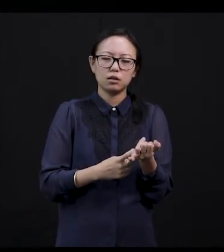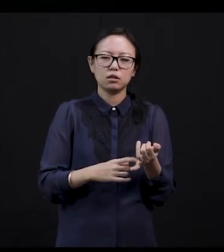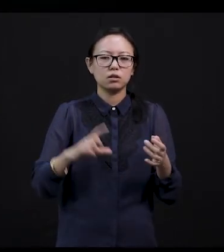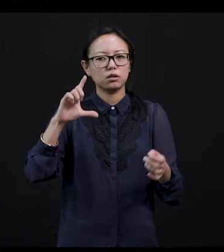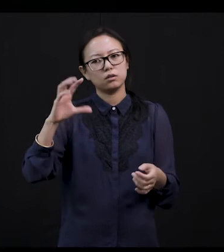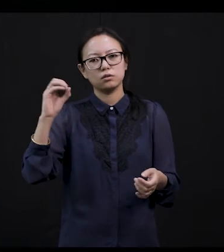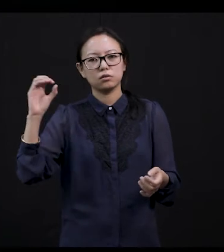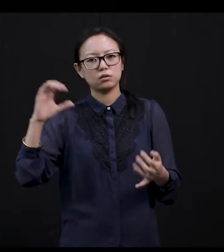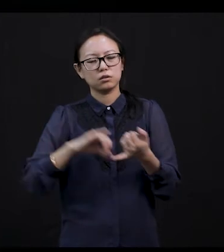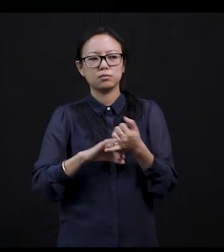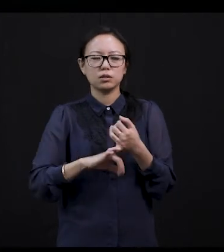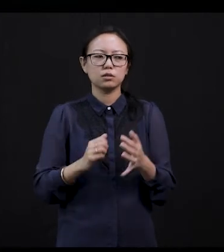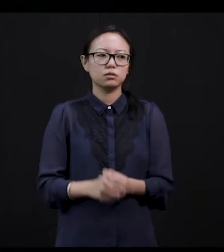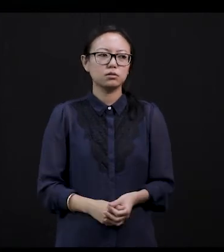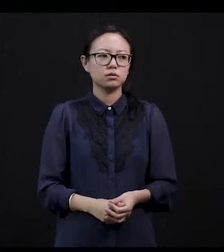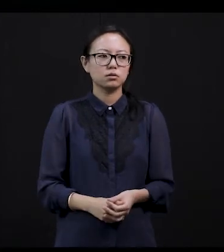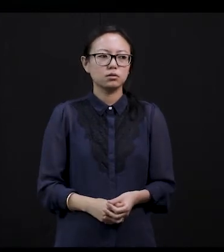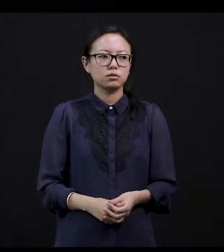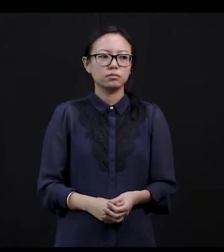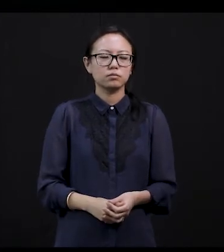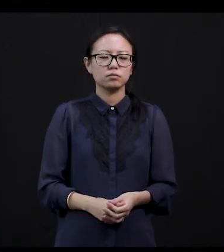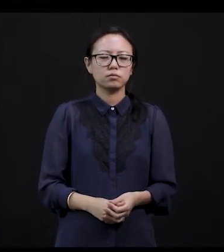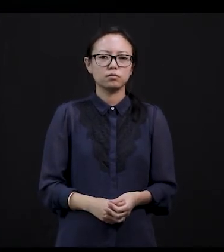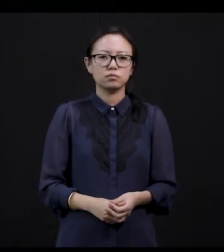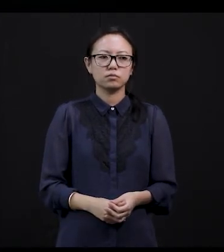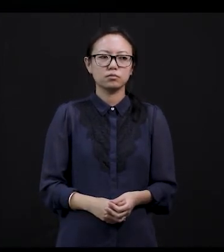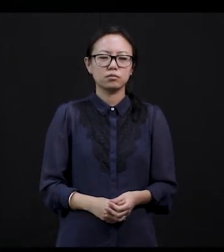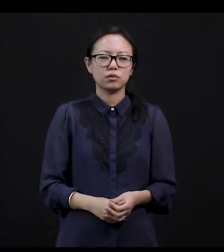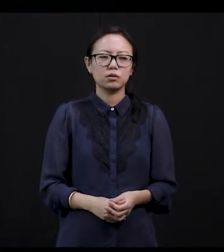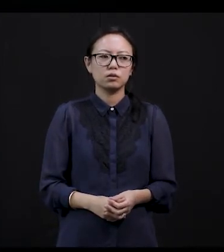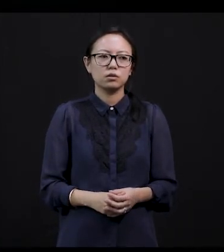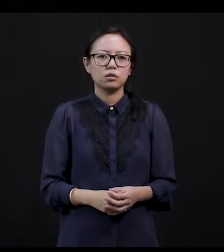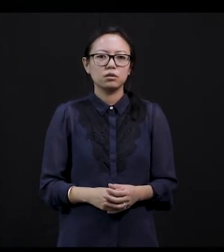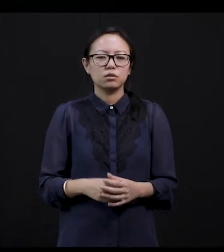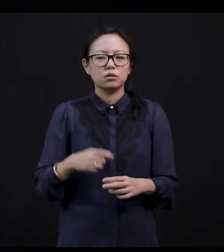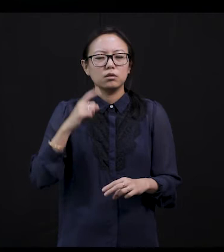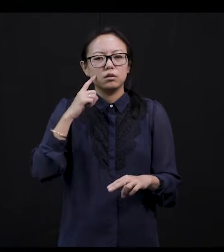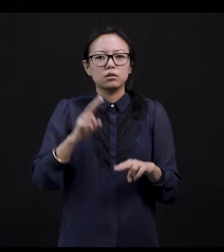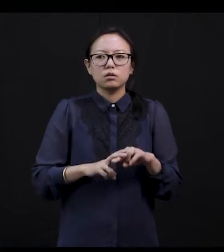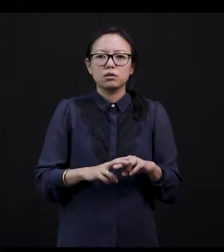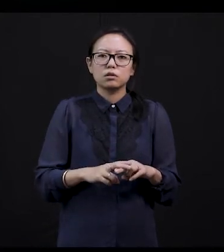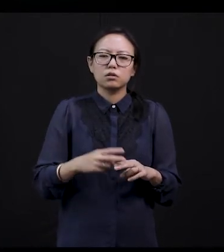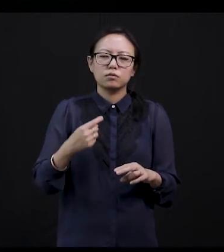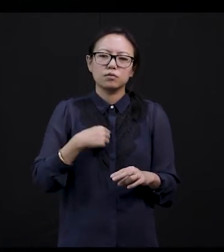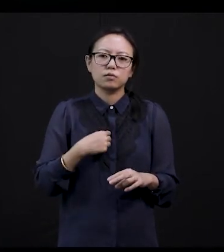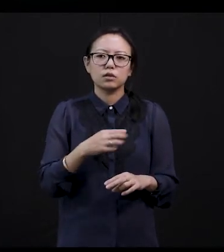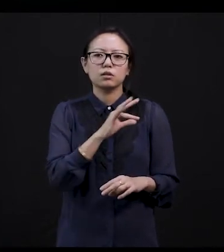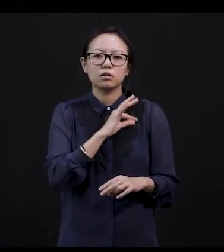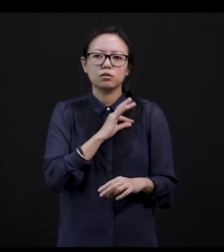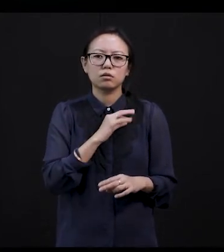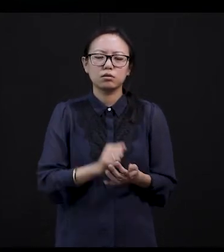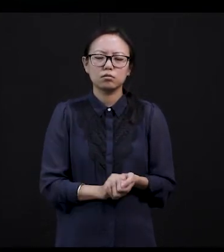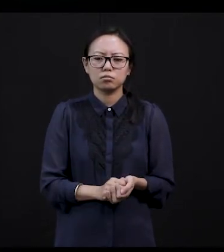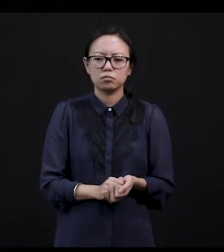the shopkeeper about the choice of the consumer and pass on this information to the manufacturer. So if I like a particular product, so